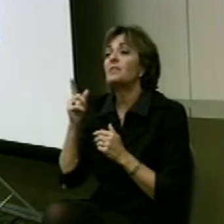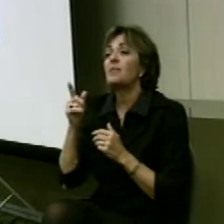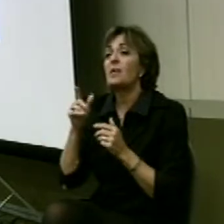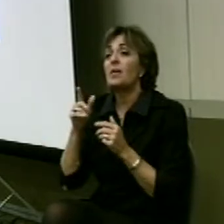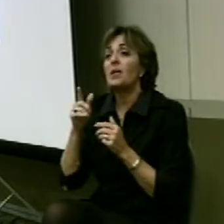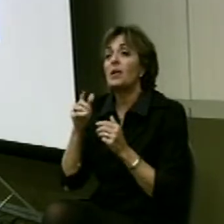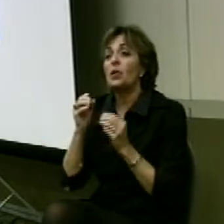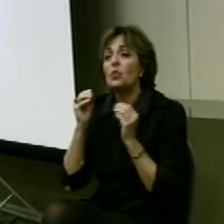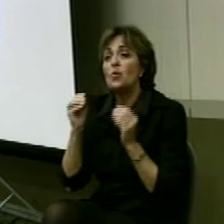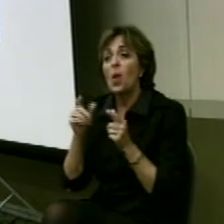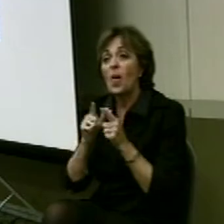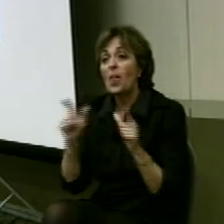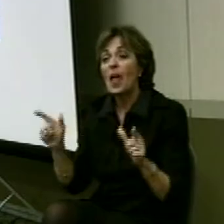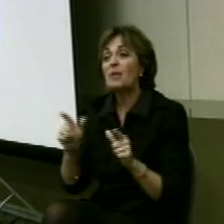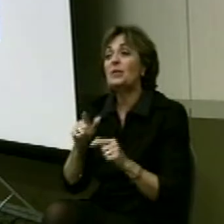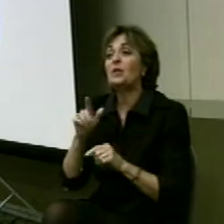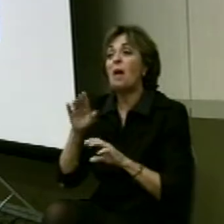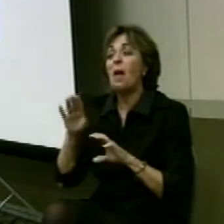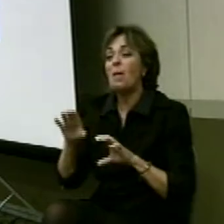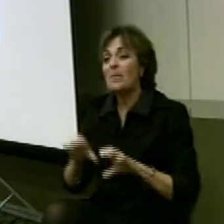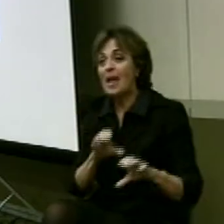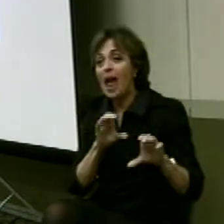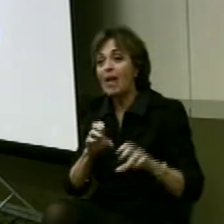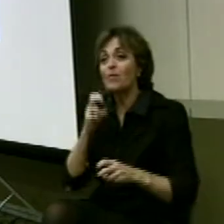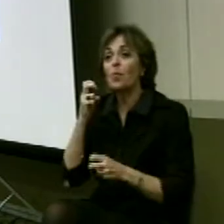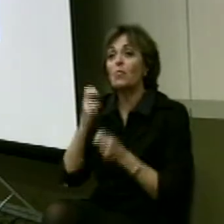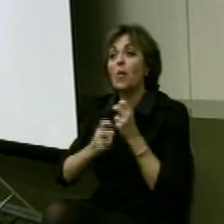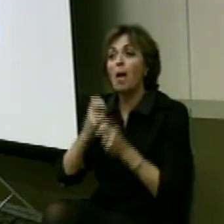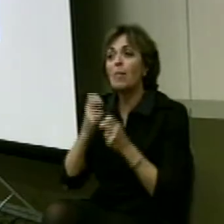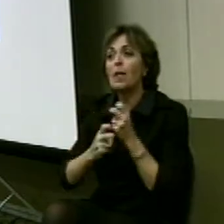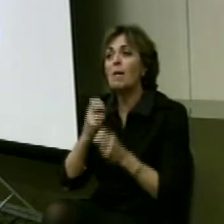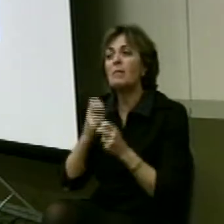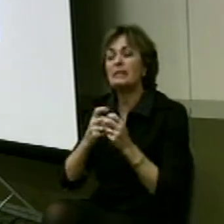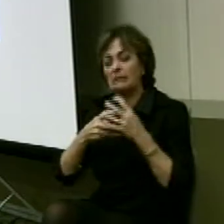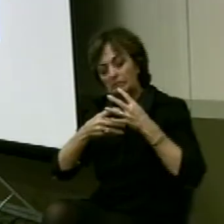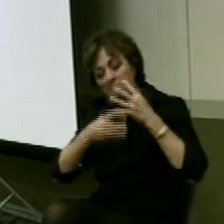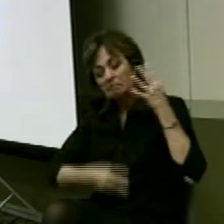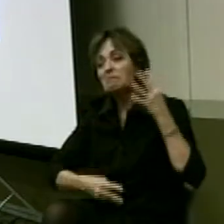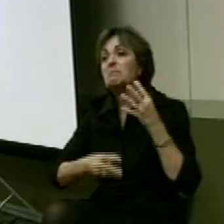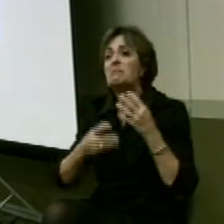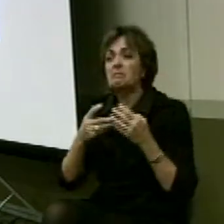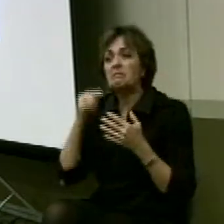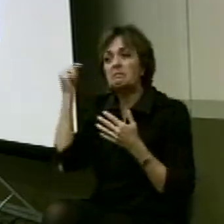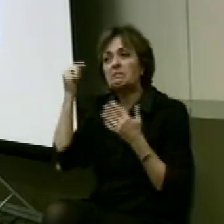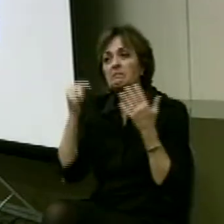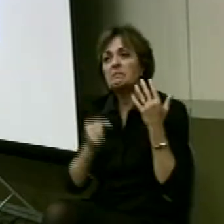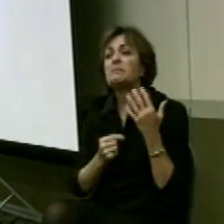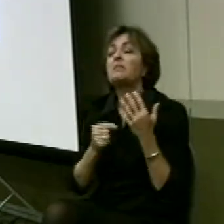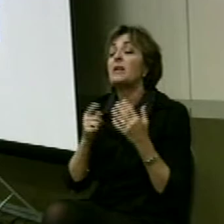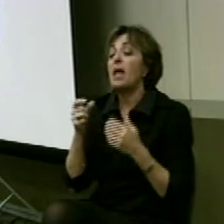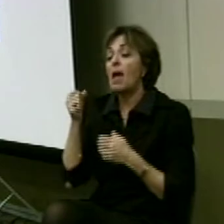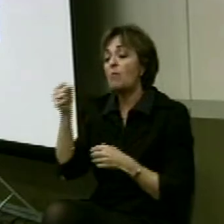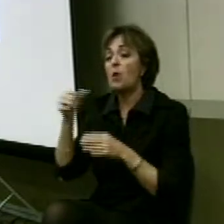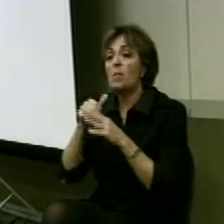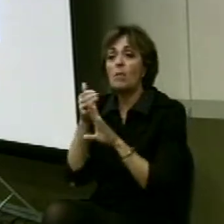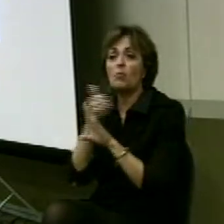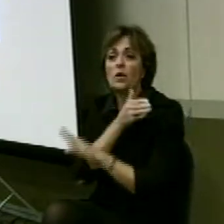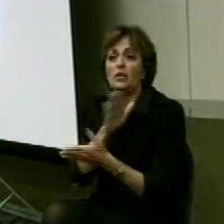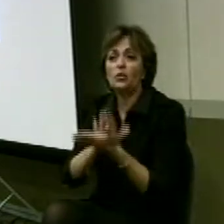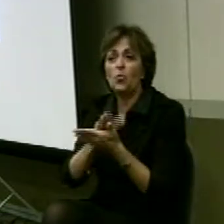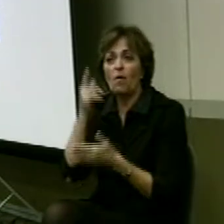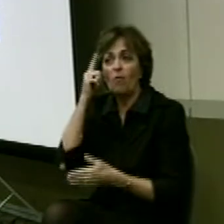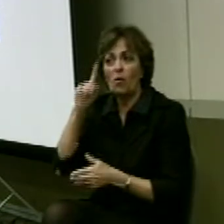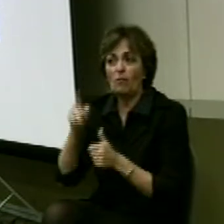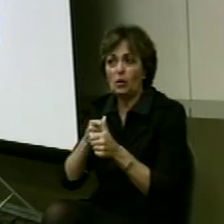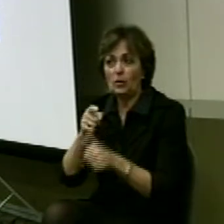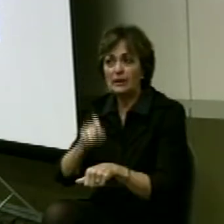So he came to us with no language. He came to us with lots of behavior problems. In fact, here's a pretty good list of what it was when we